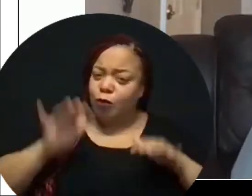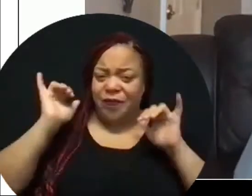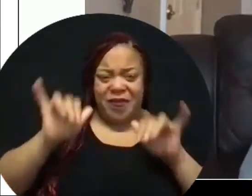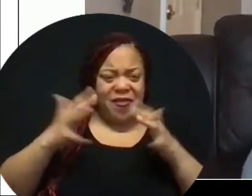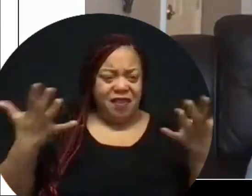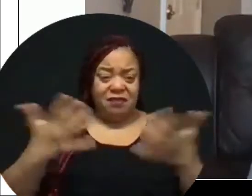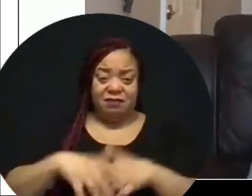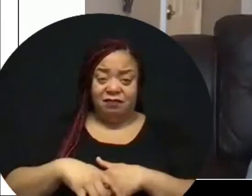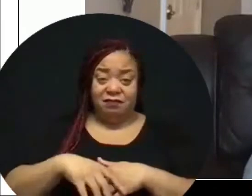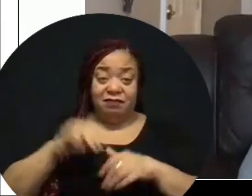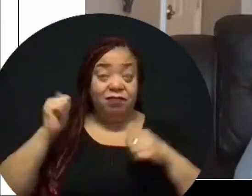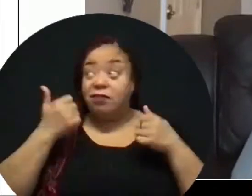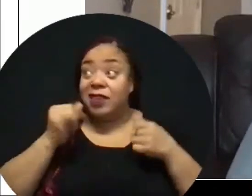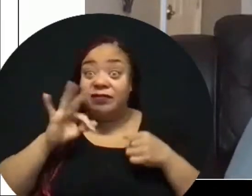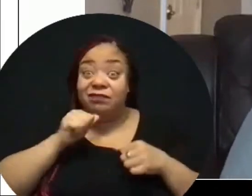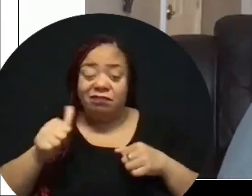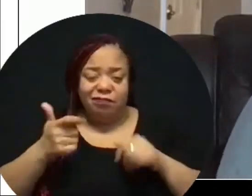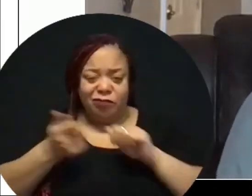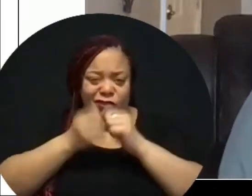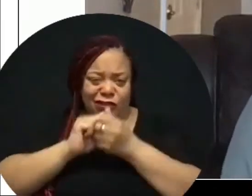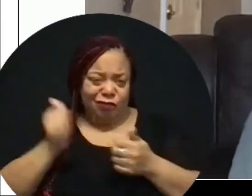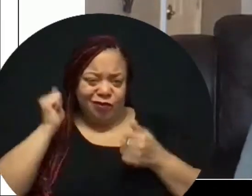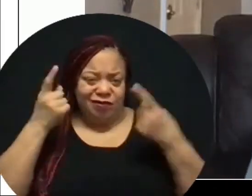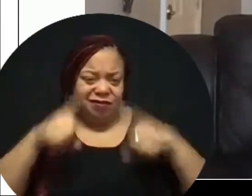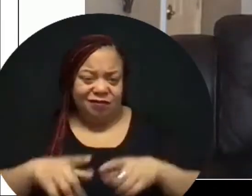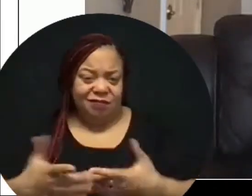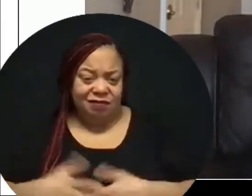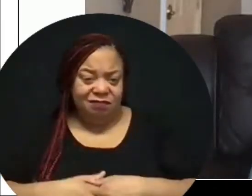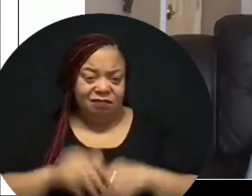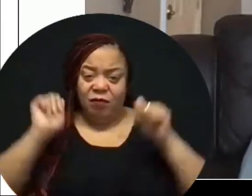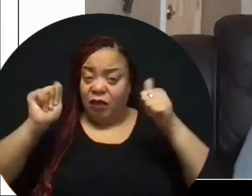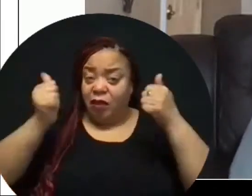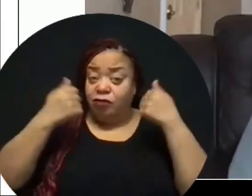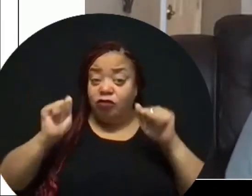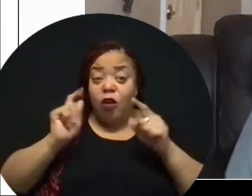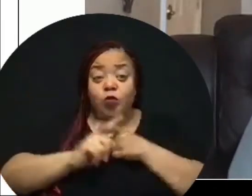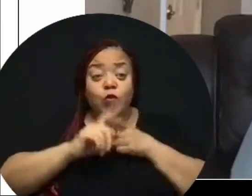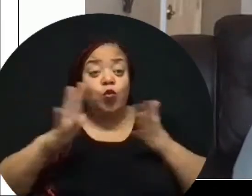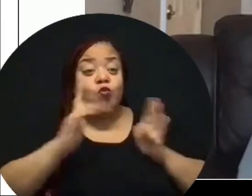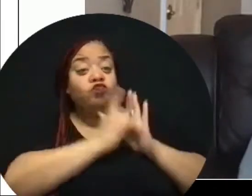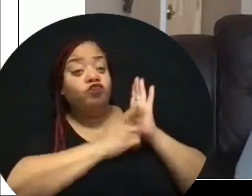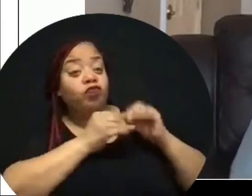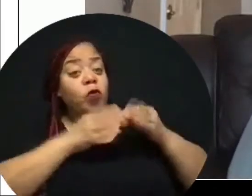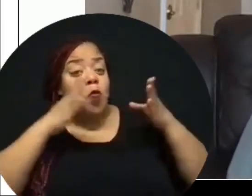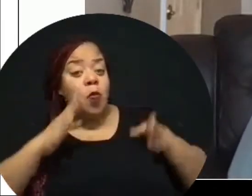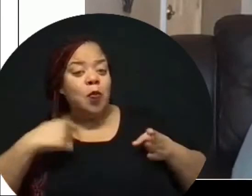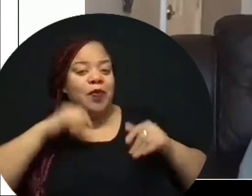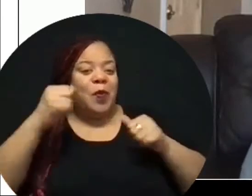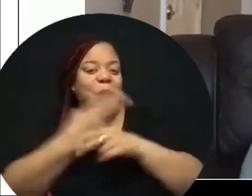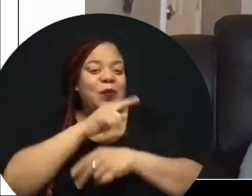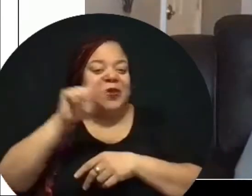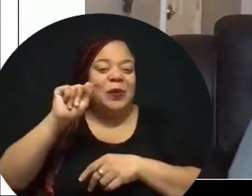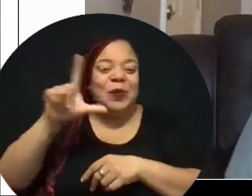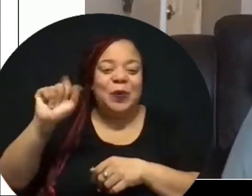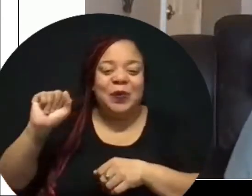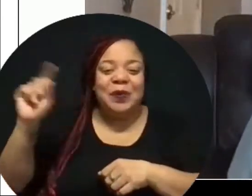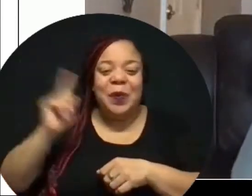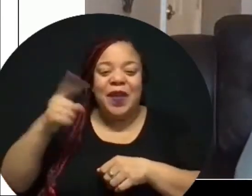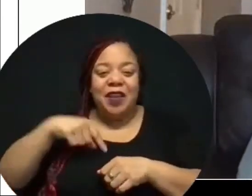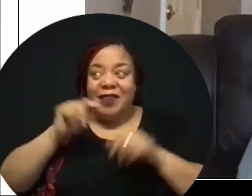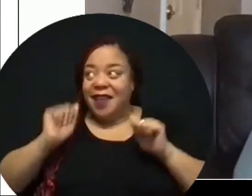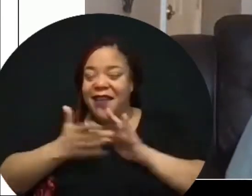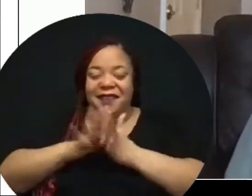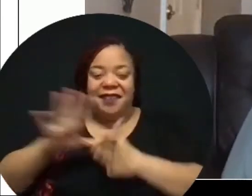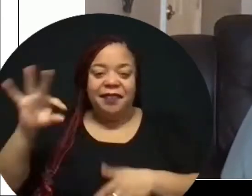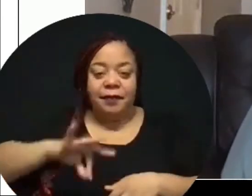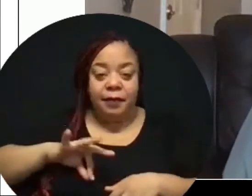from boycotting the ways that they get money to maybe materially blocking them from making benefit off of prisons in one way or another. That could be